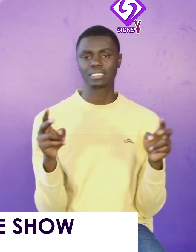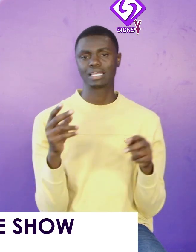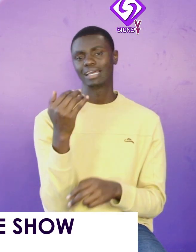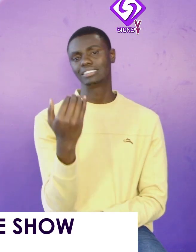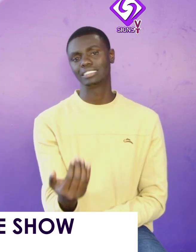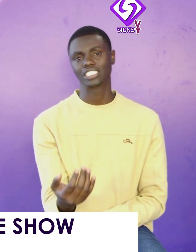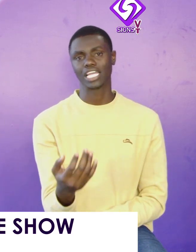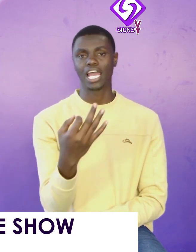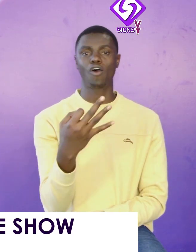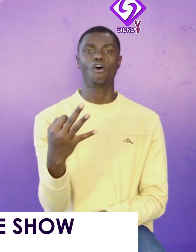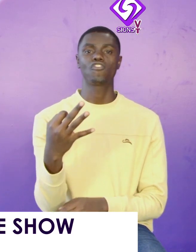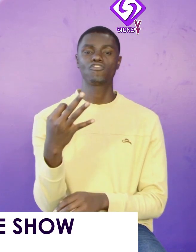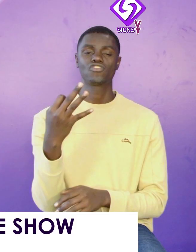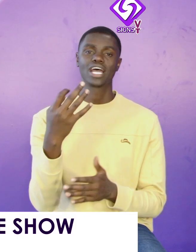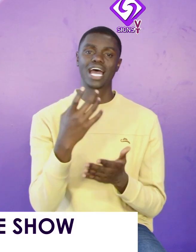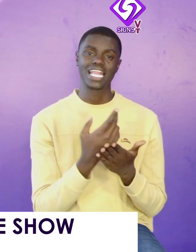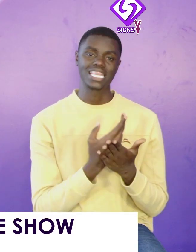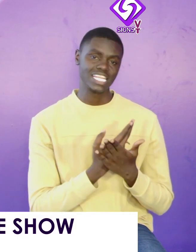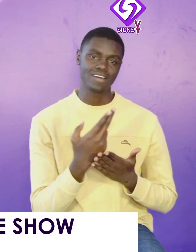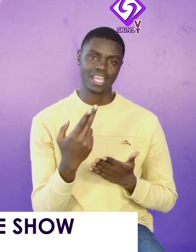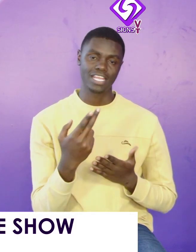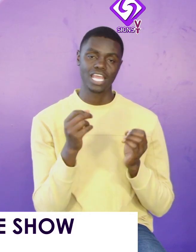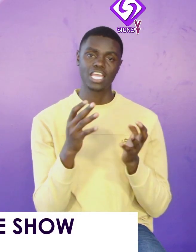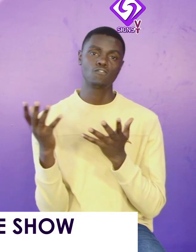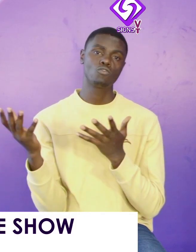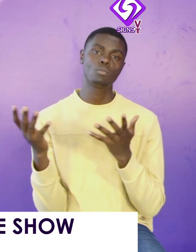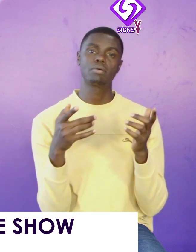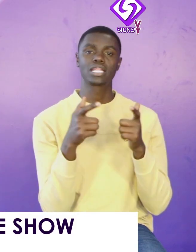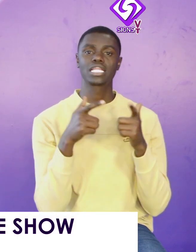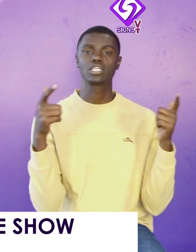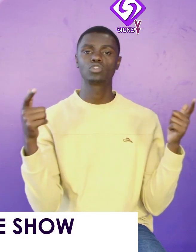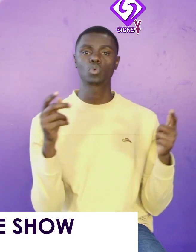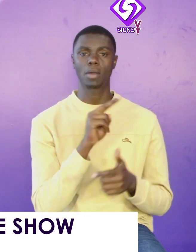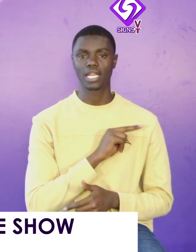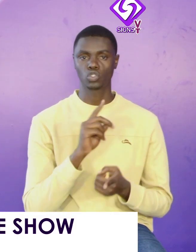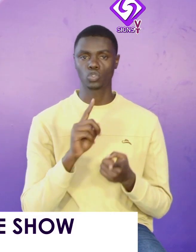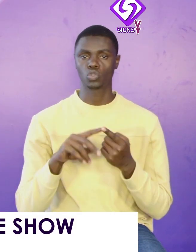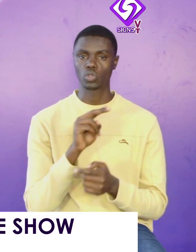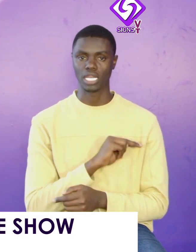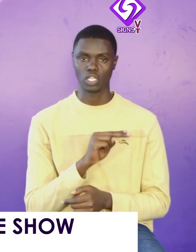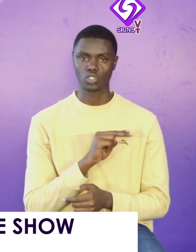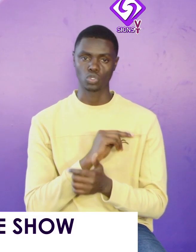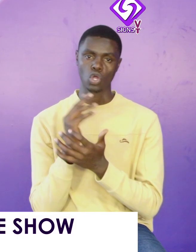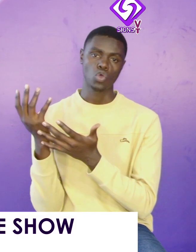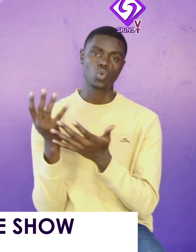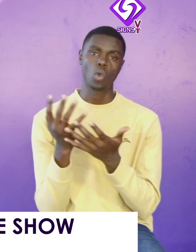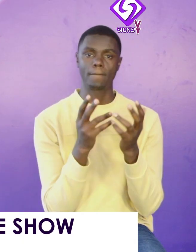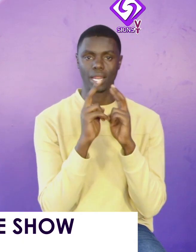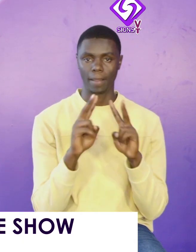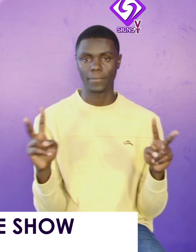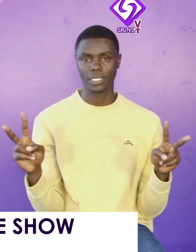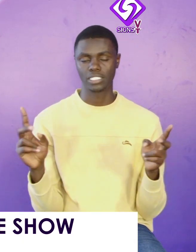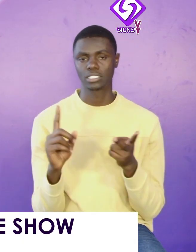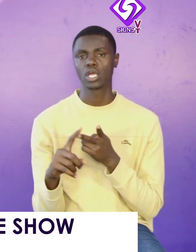of the divine. So if you bring the supernatural to the natural, you are bringing peace. You're